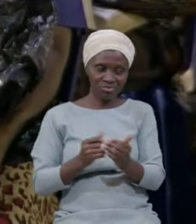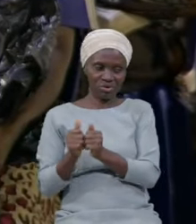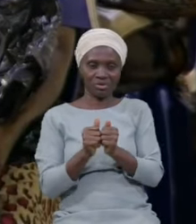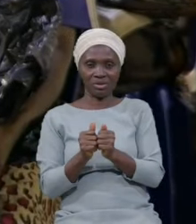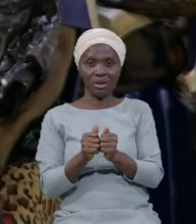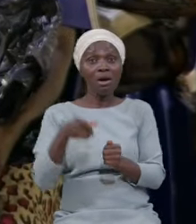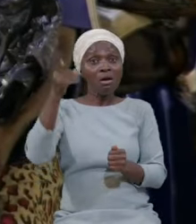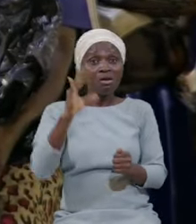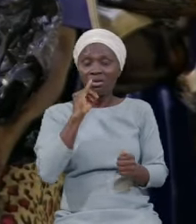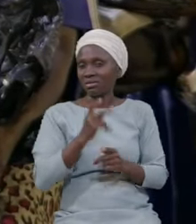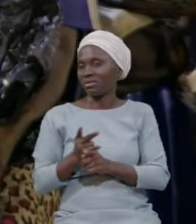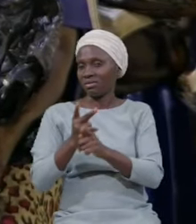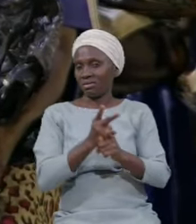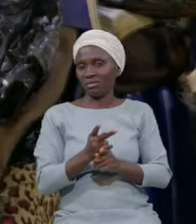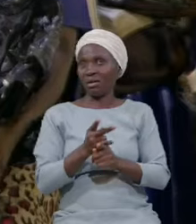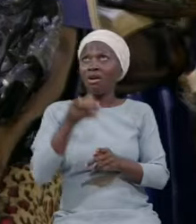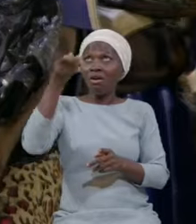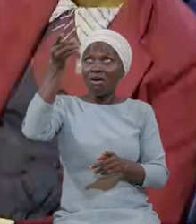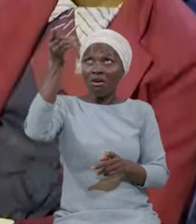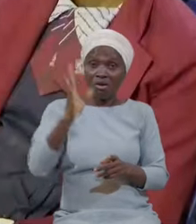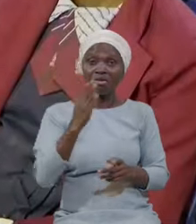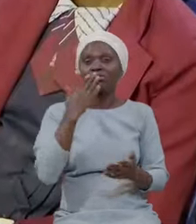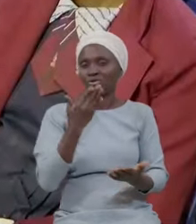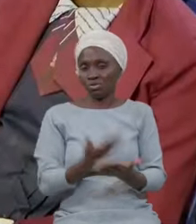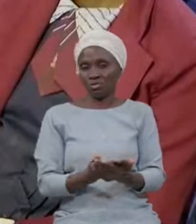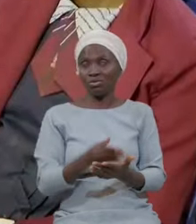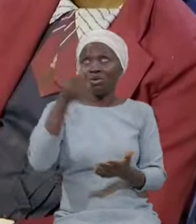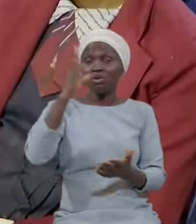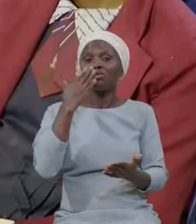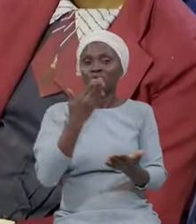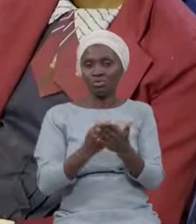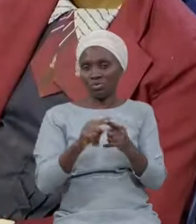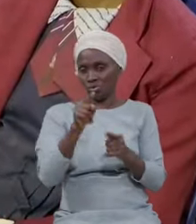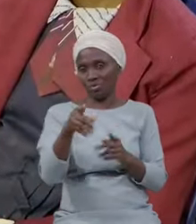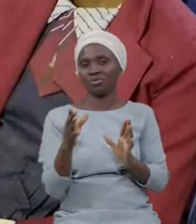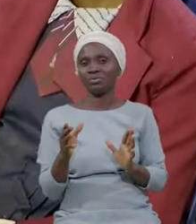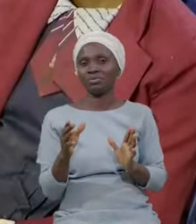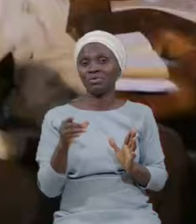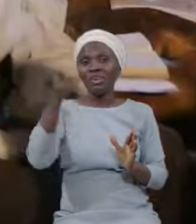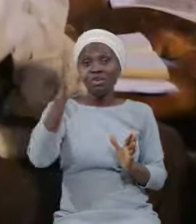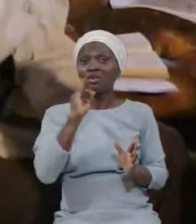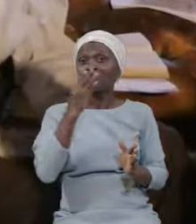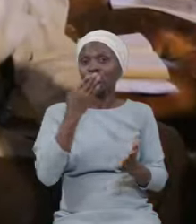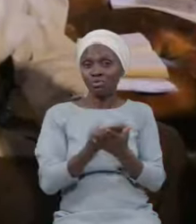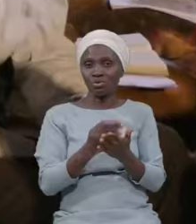good. And God is good to you. I said God is good to me.